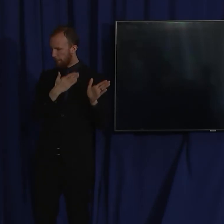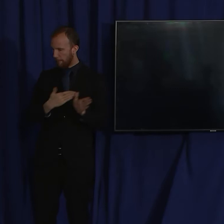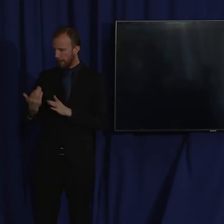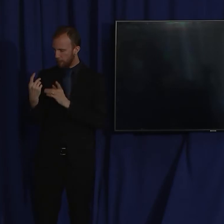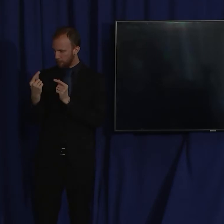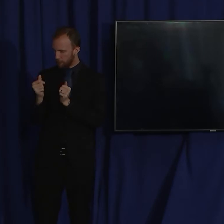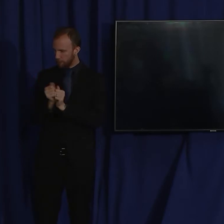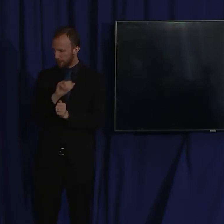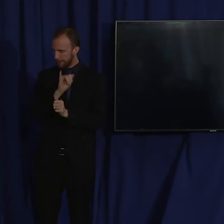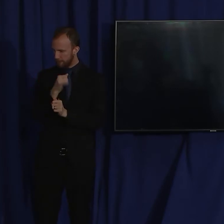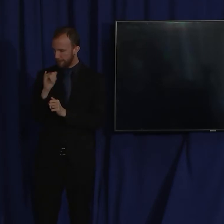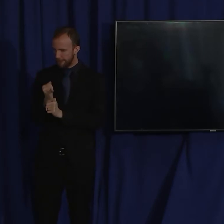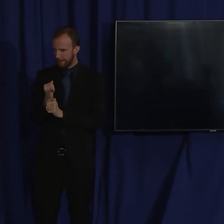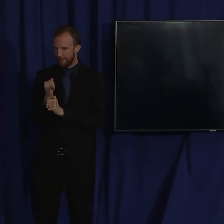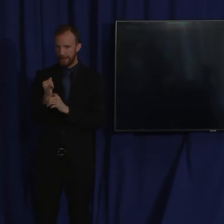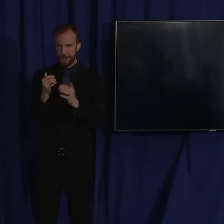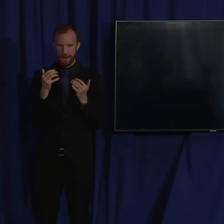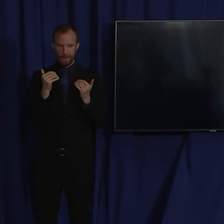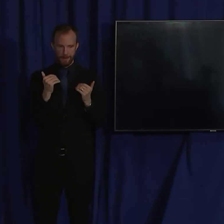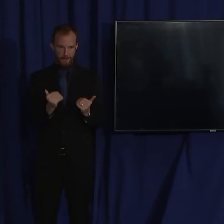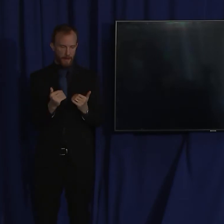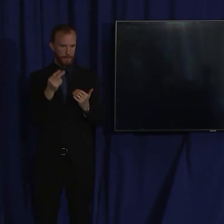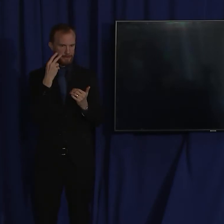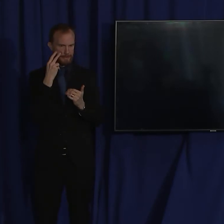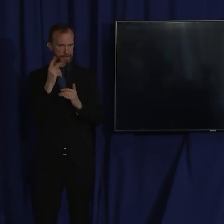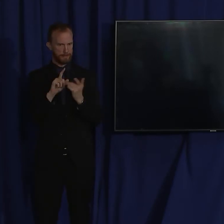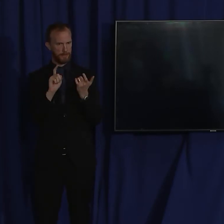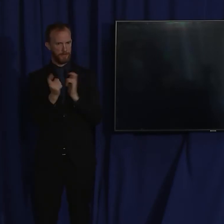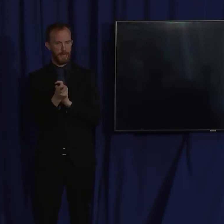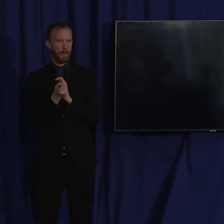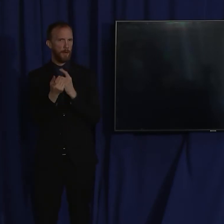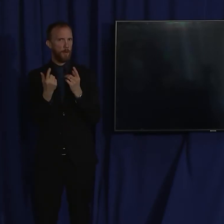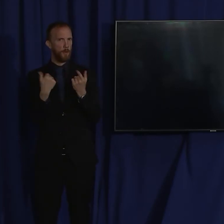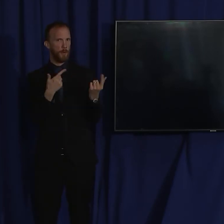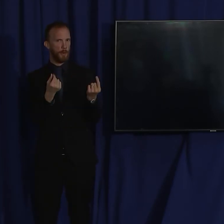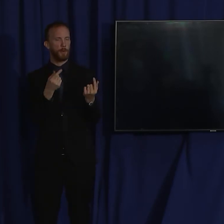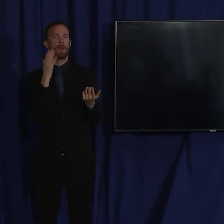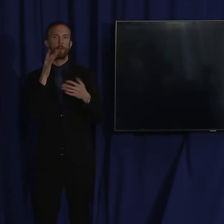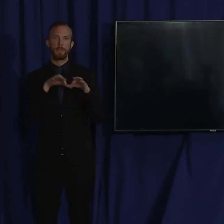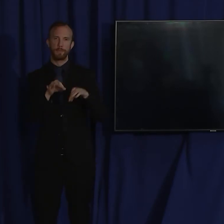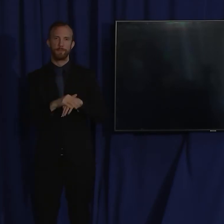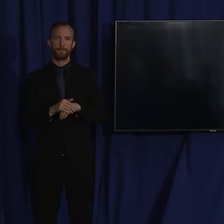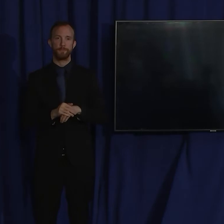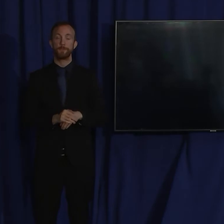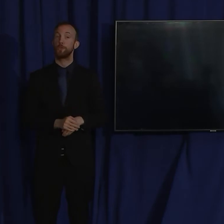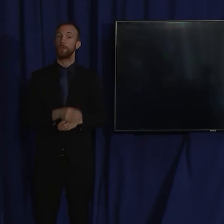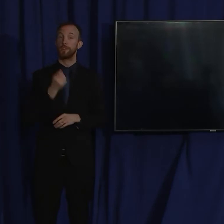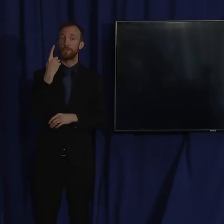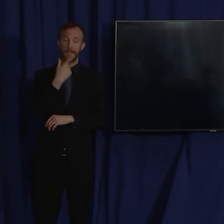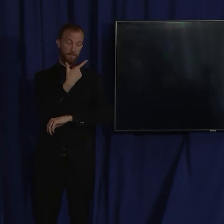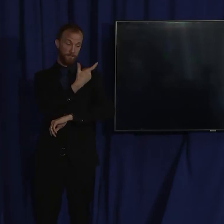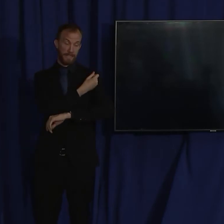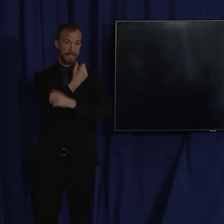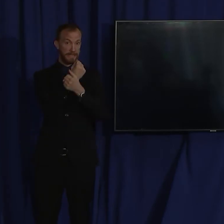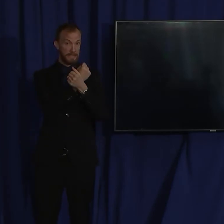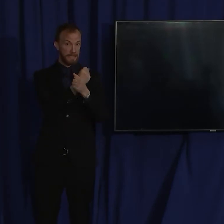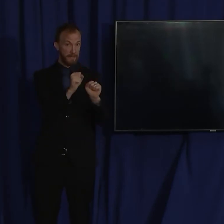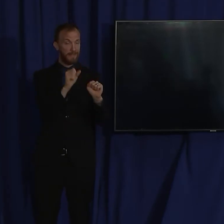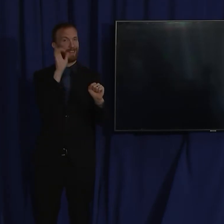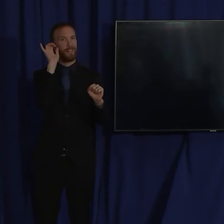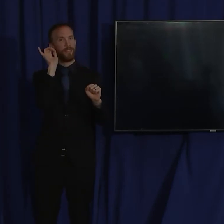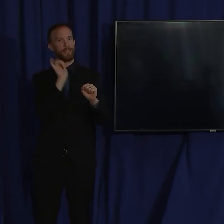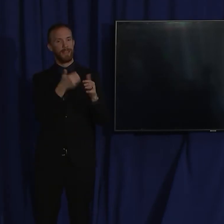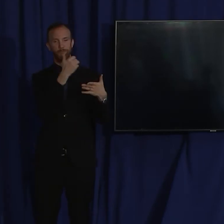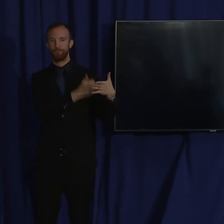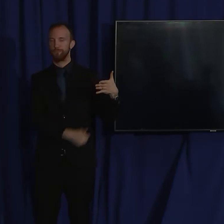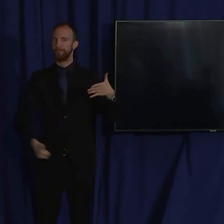vaccine over the next few days and what our plans have been in that context. So vaccine safety is, of course, always our top